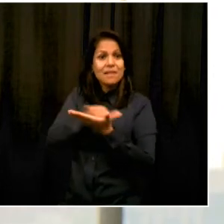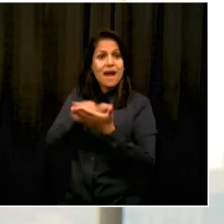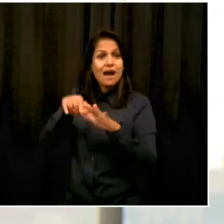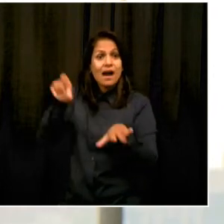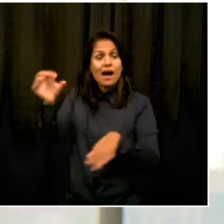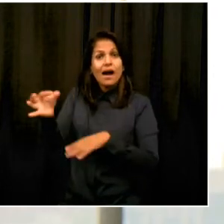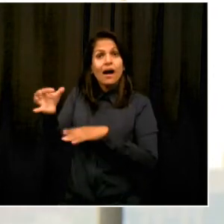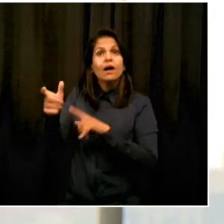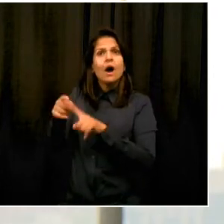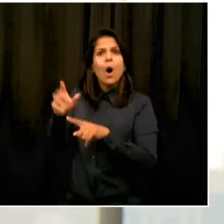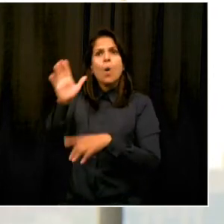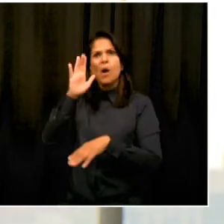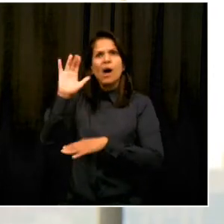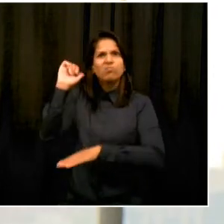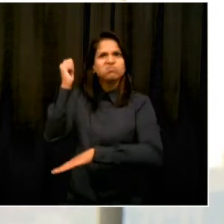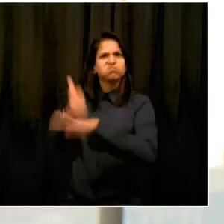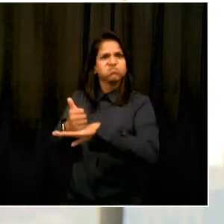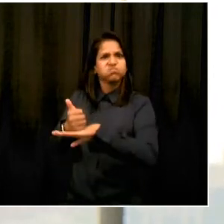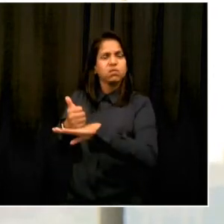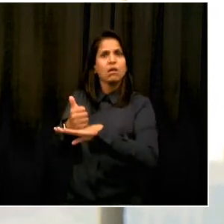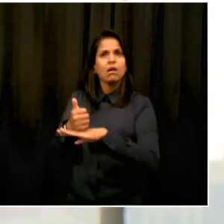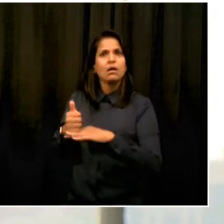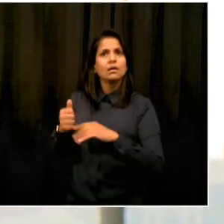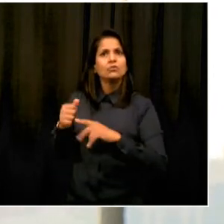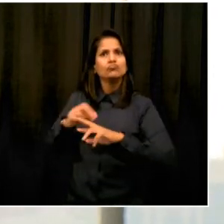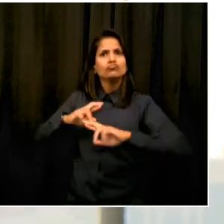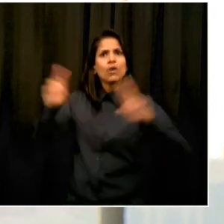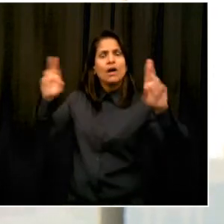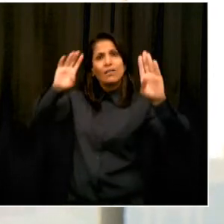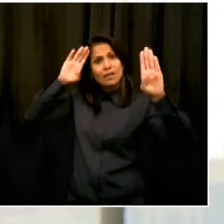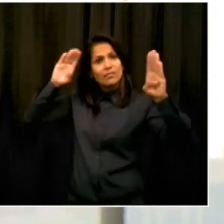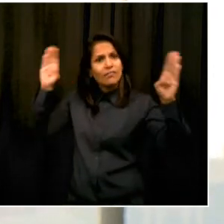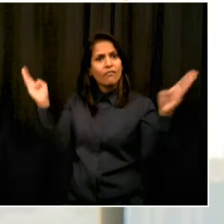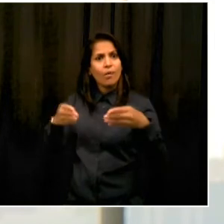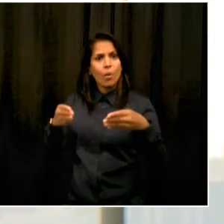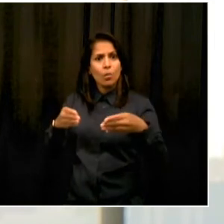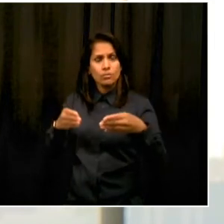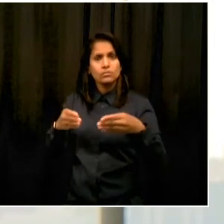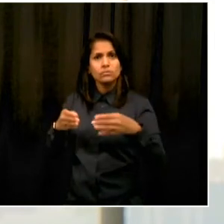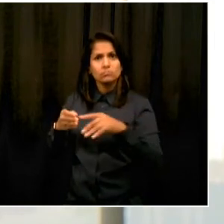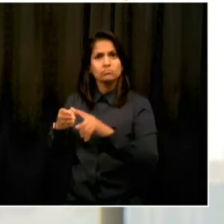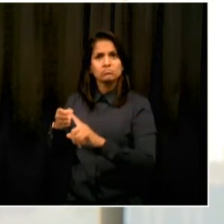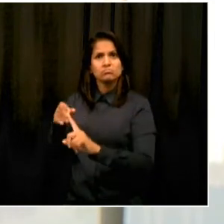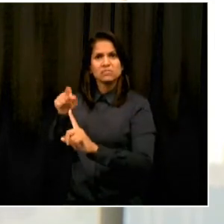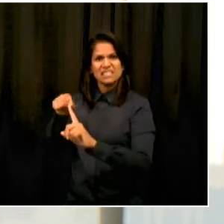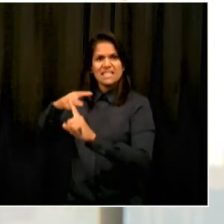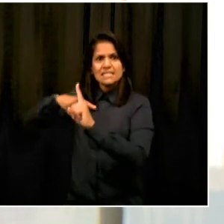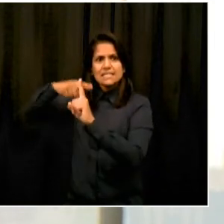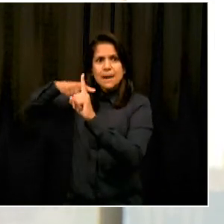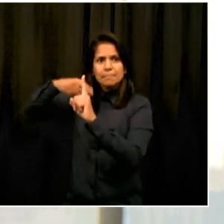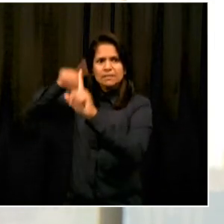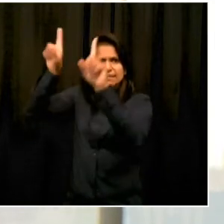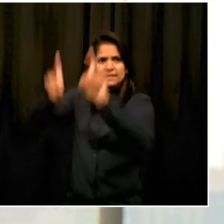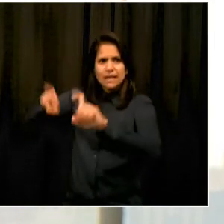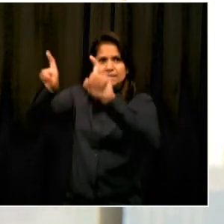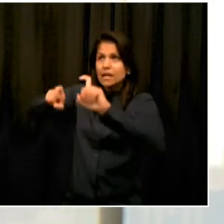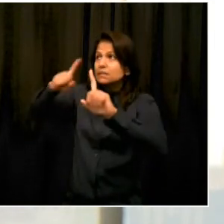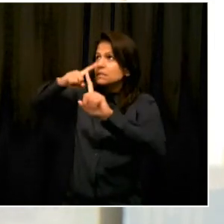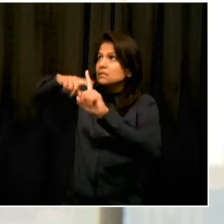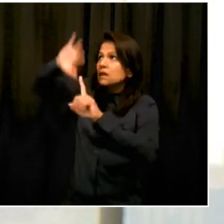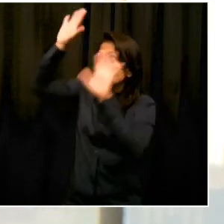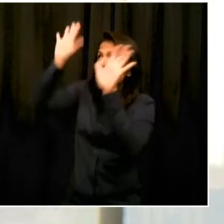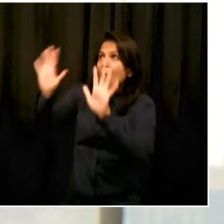minds, the ideas being generated, the hope being created that we can